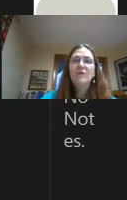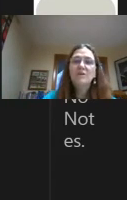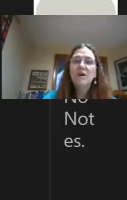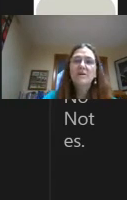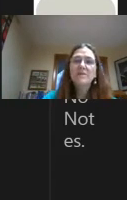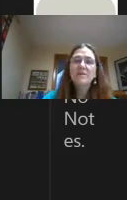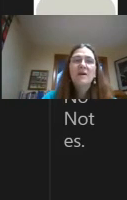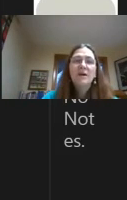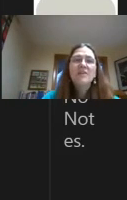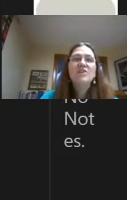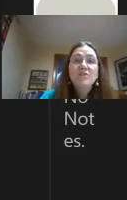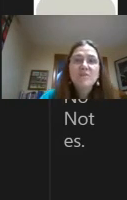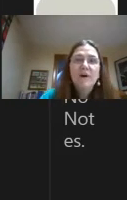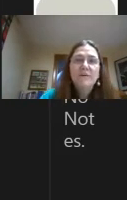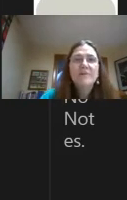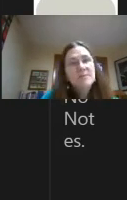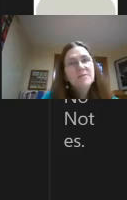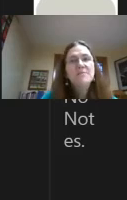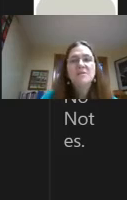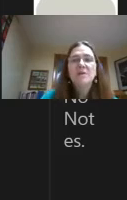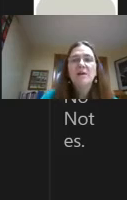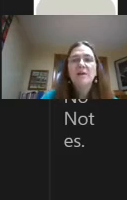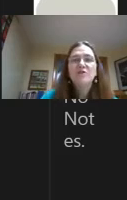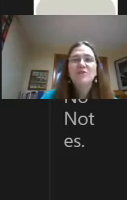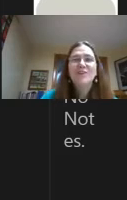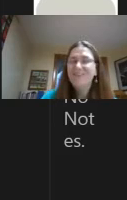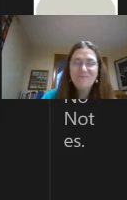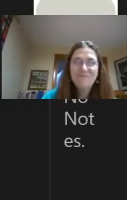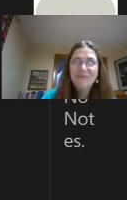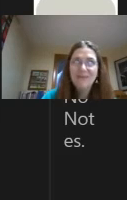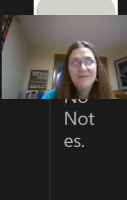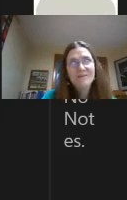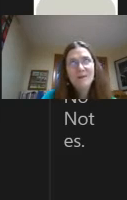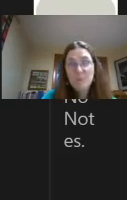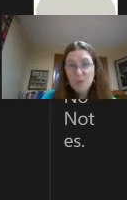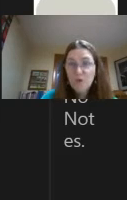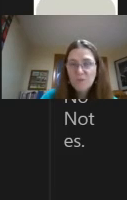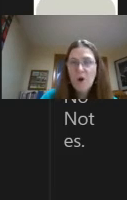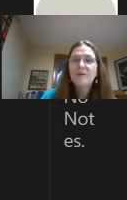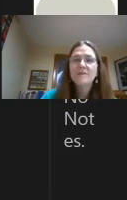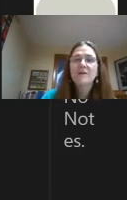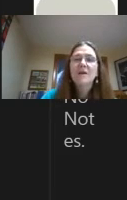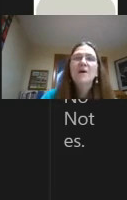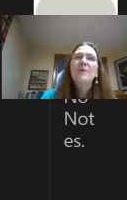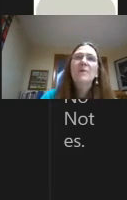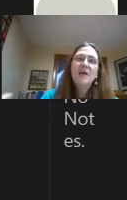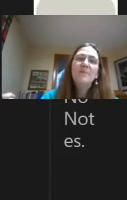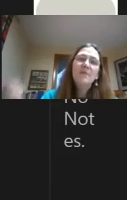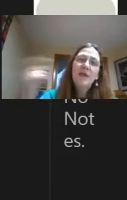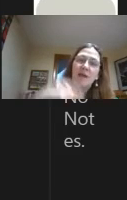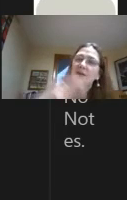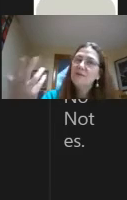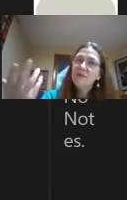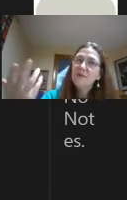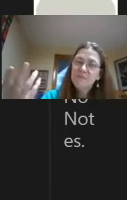a few feet across, it's a urine spot. Sometimes it's a manure spot. But what's